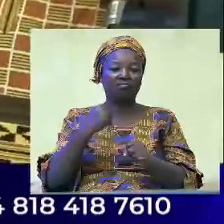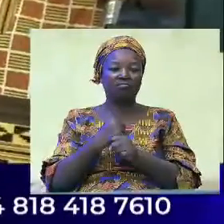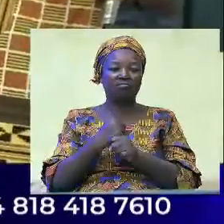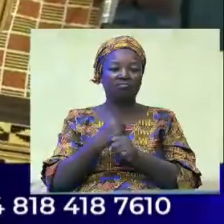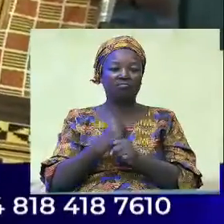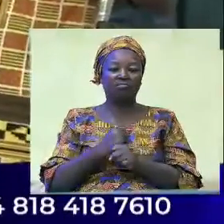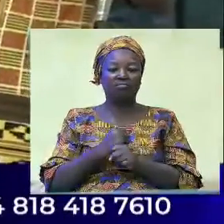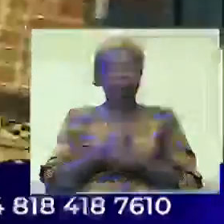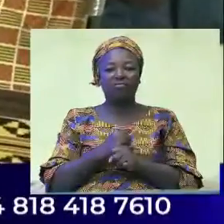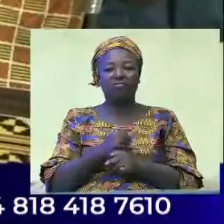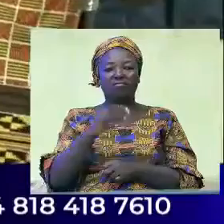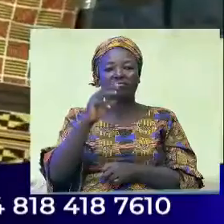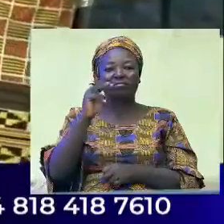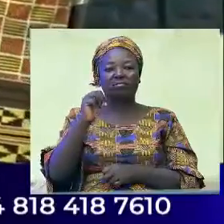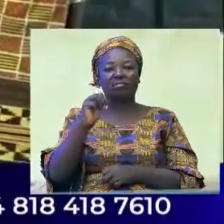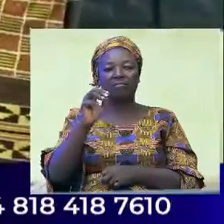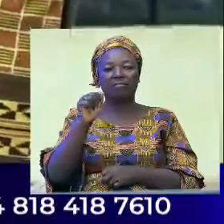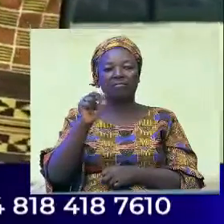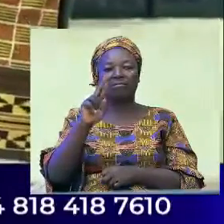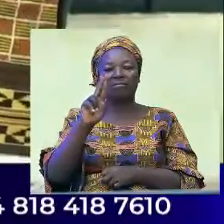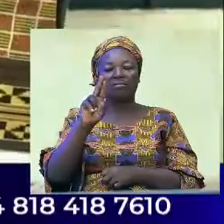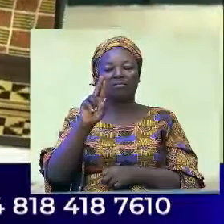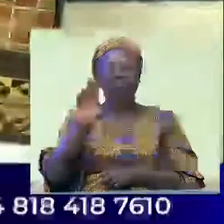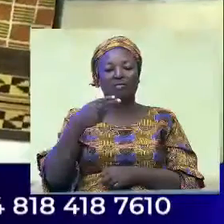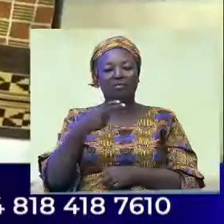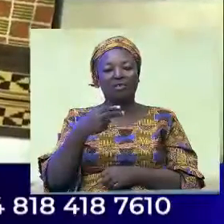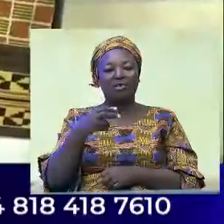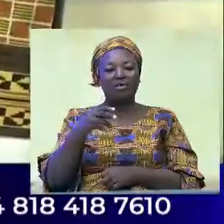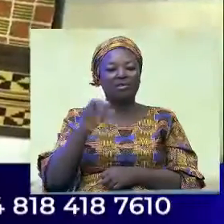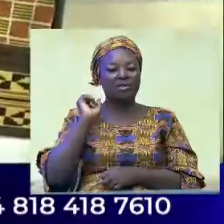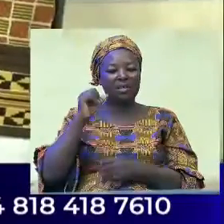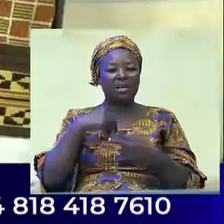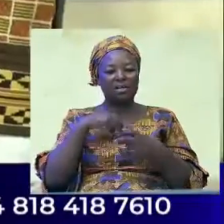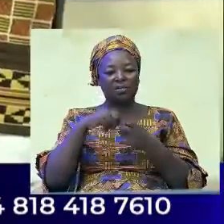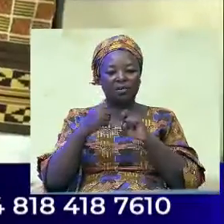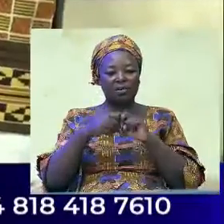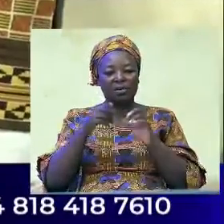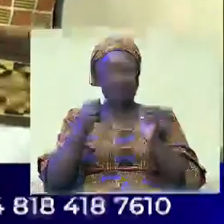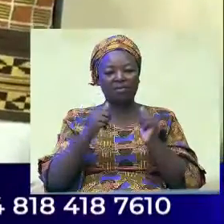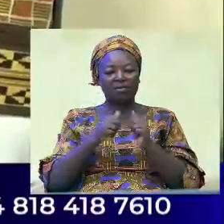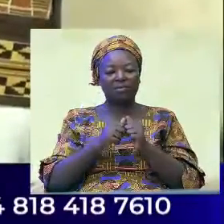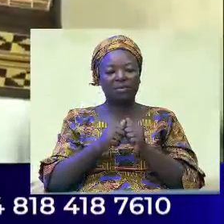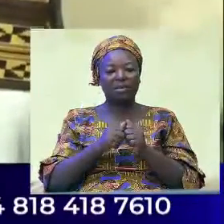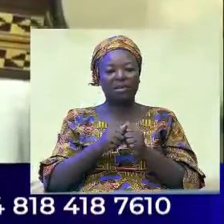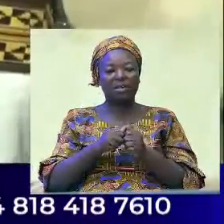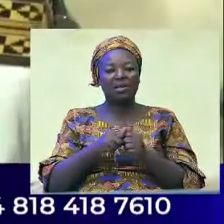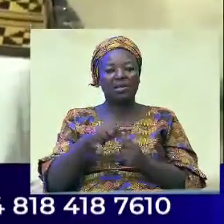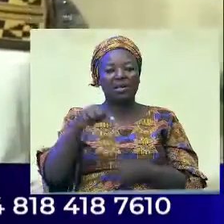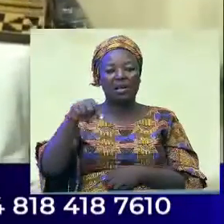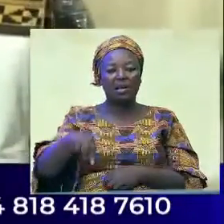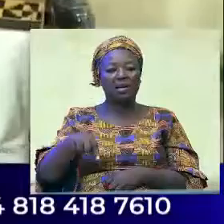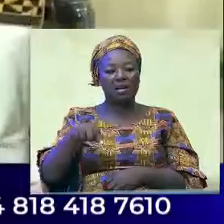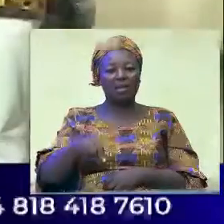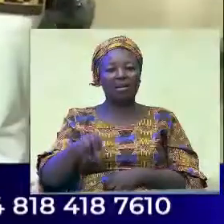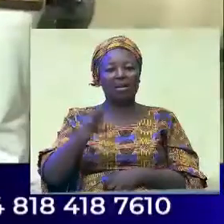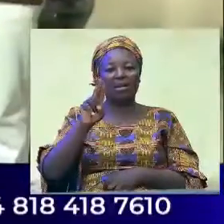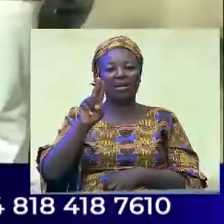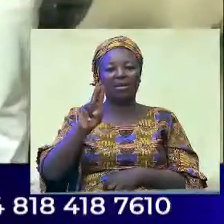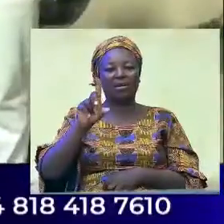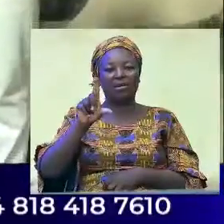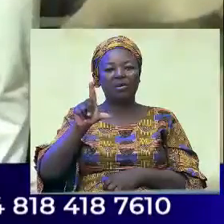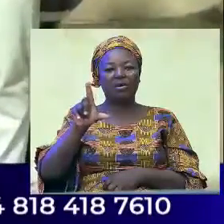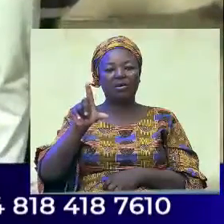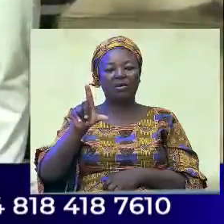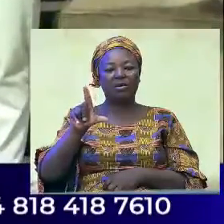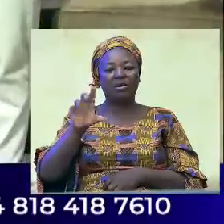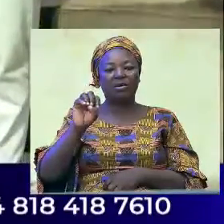Last year, March, I was afflicted with leg ulcer. So as man